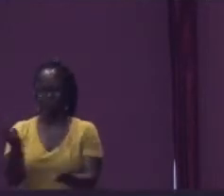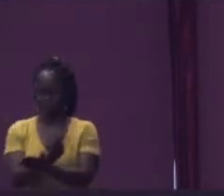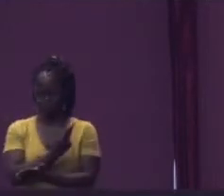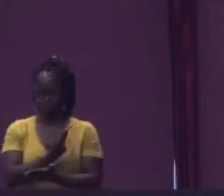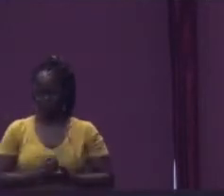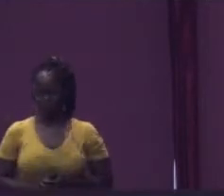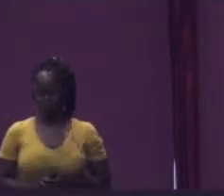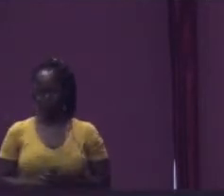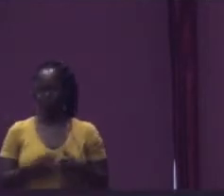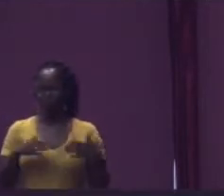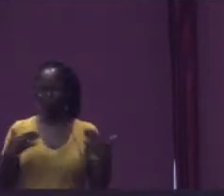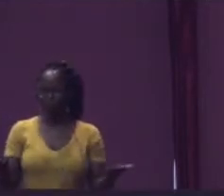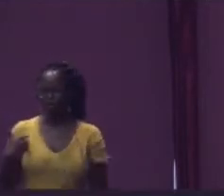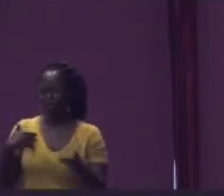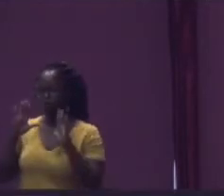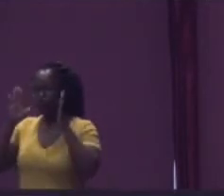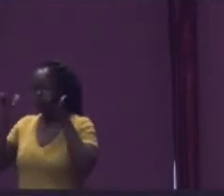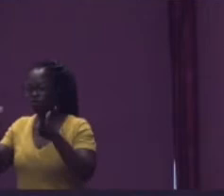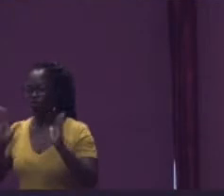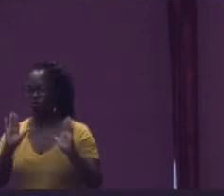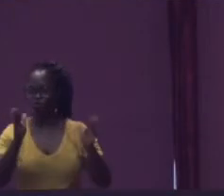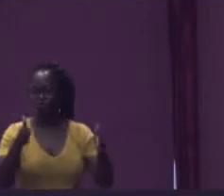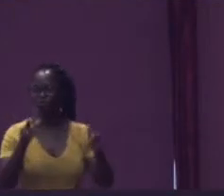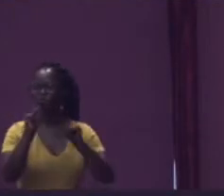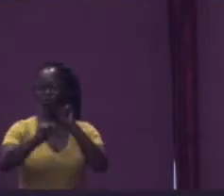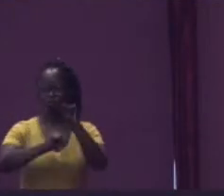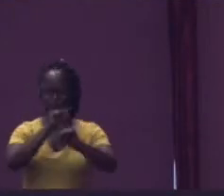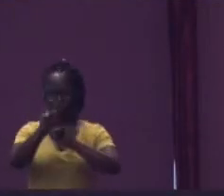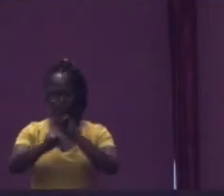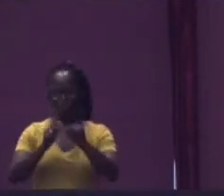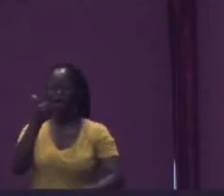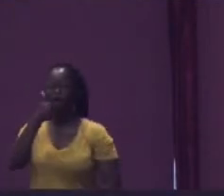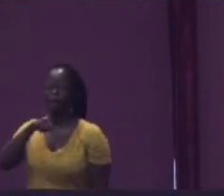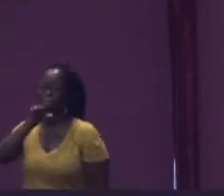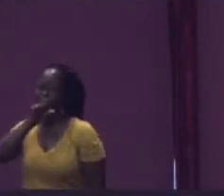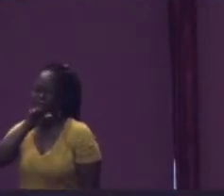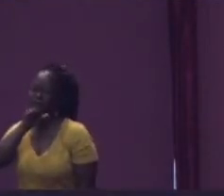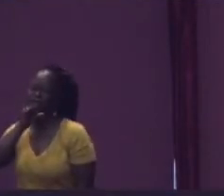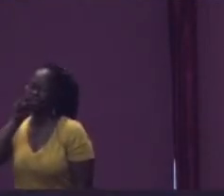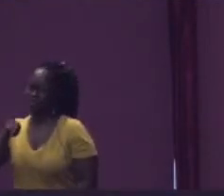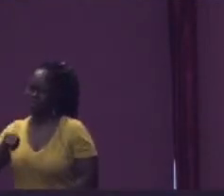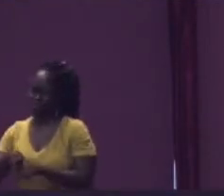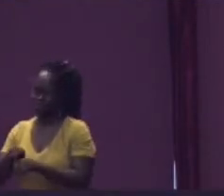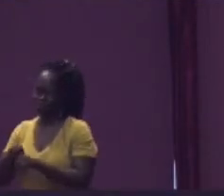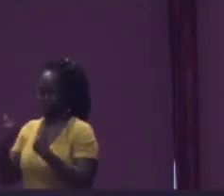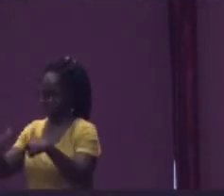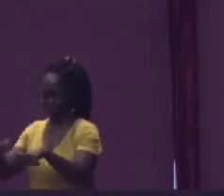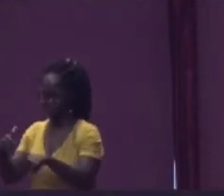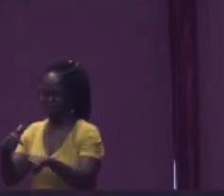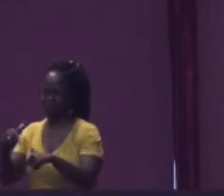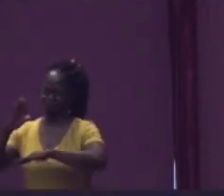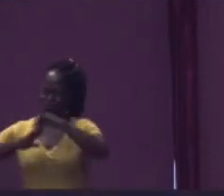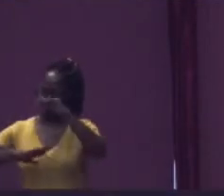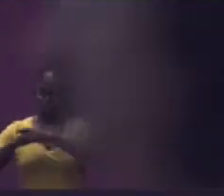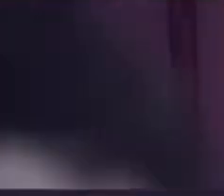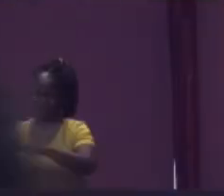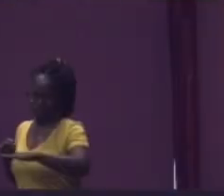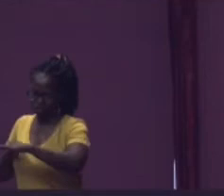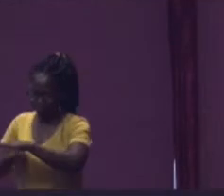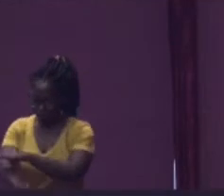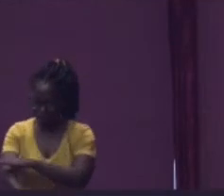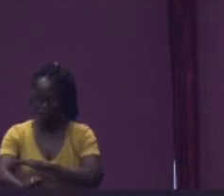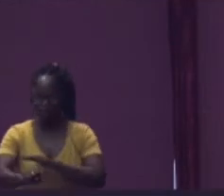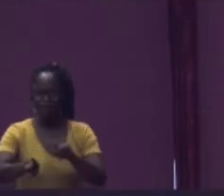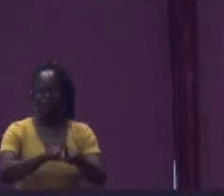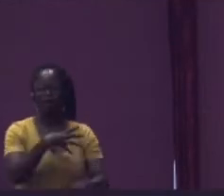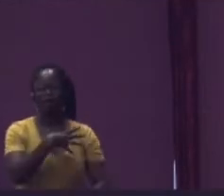a mother who was a midwife and then her daughter who continued her practice over a period of 40 years